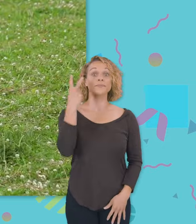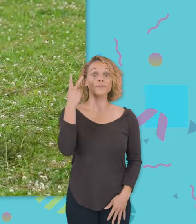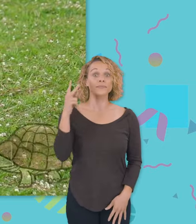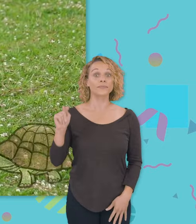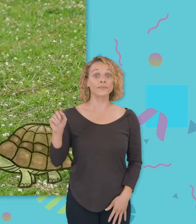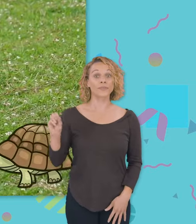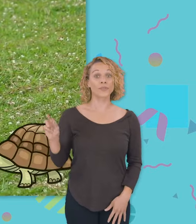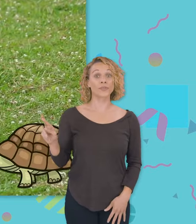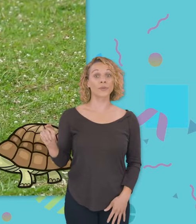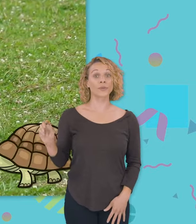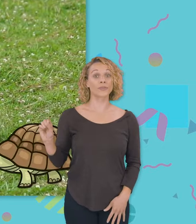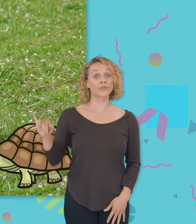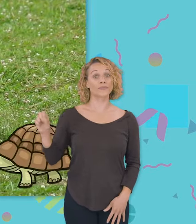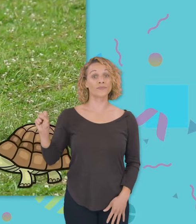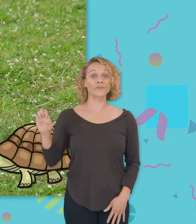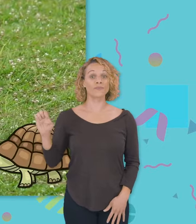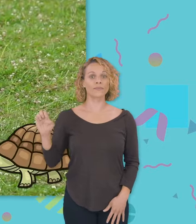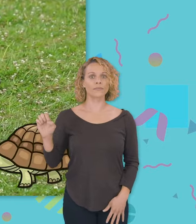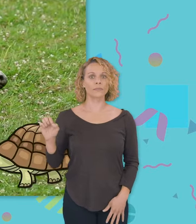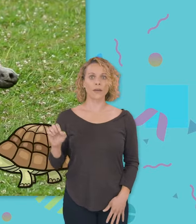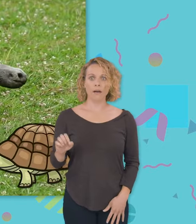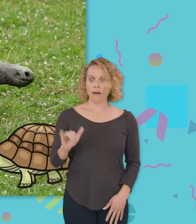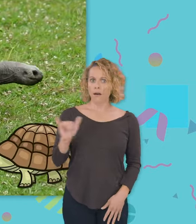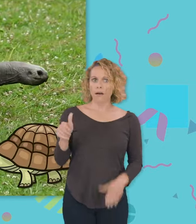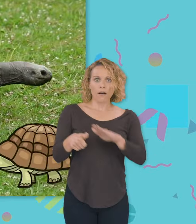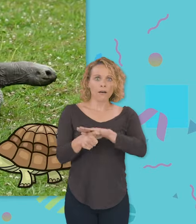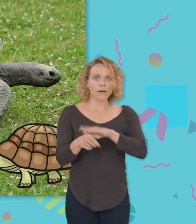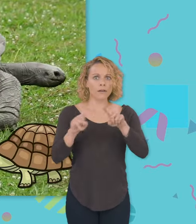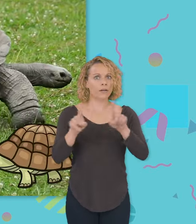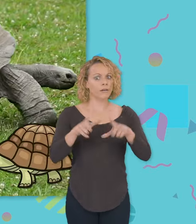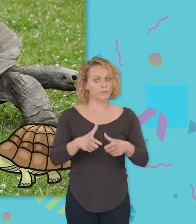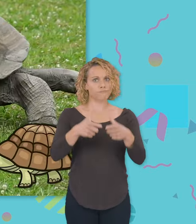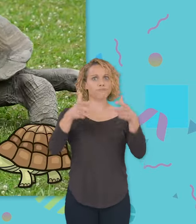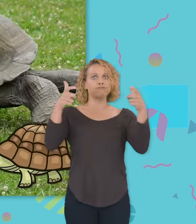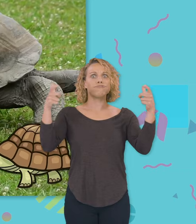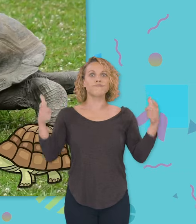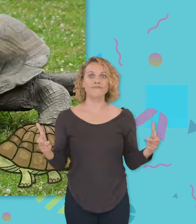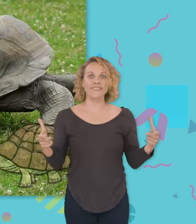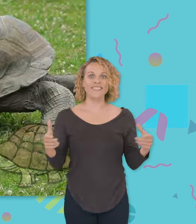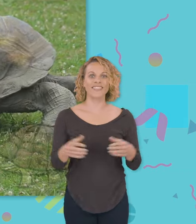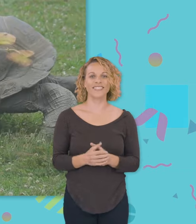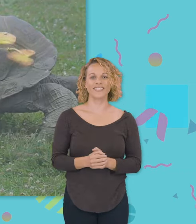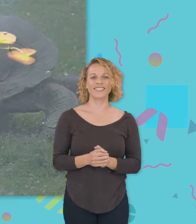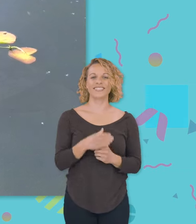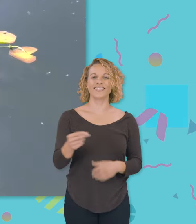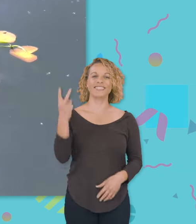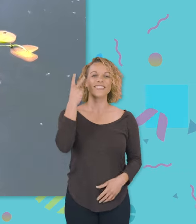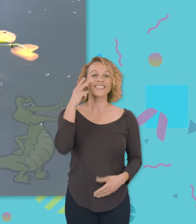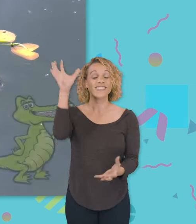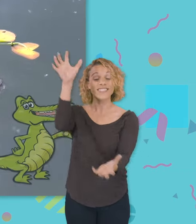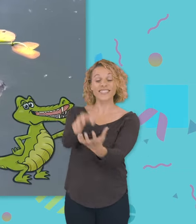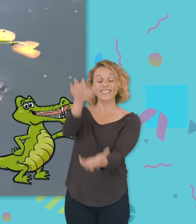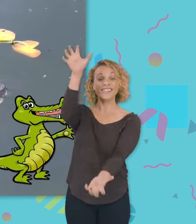I see a tortoise, just like a turtle but a whole lot bigger. And I